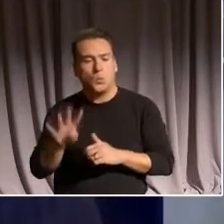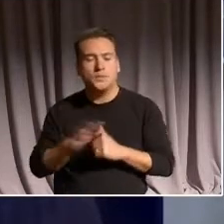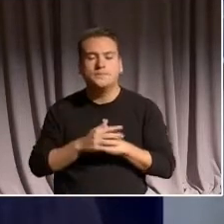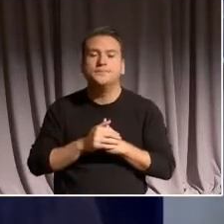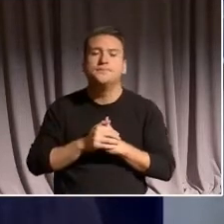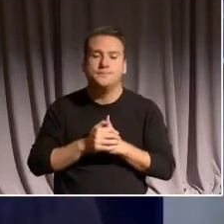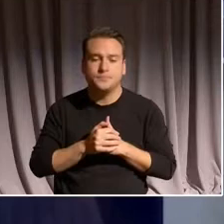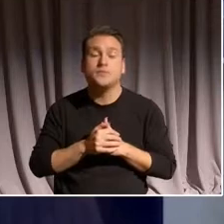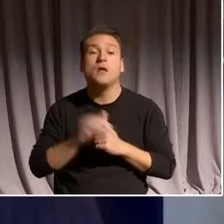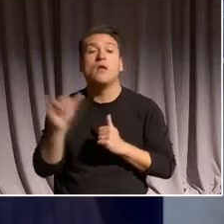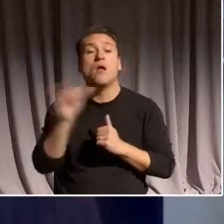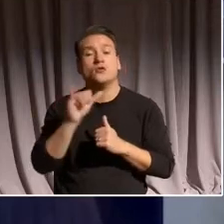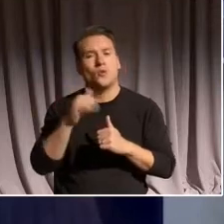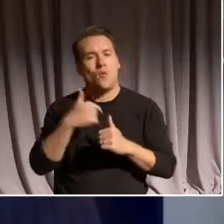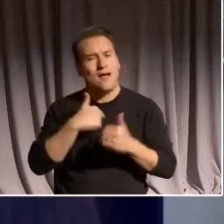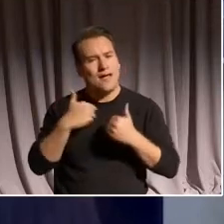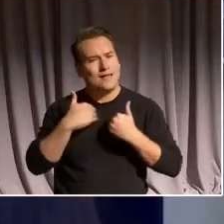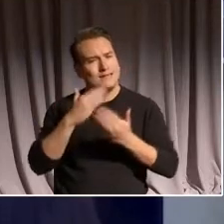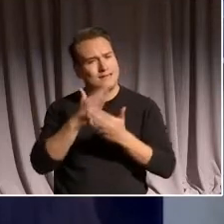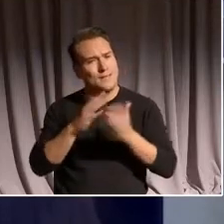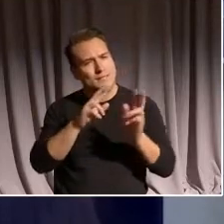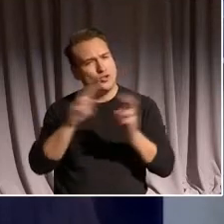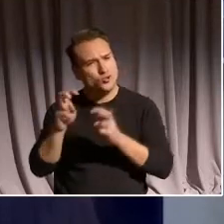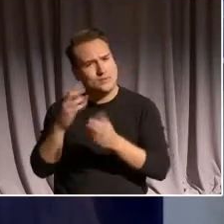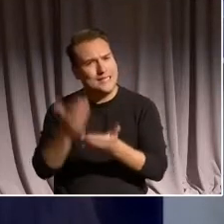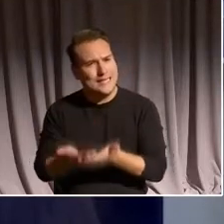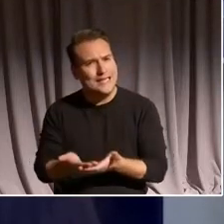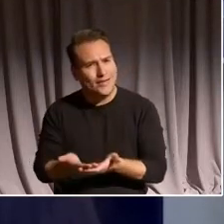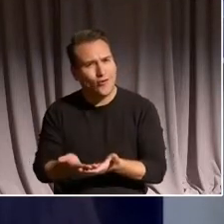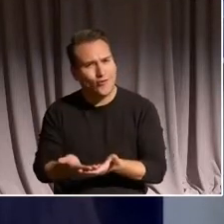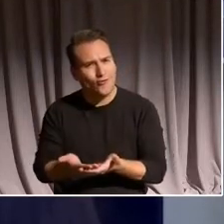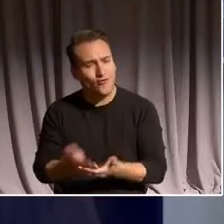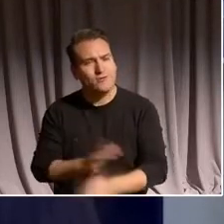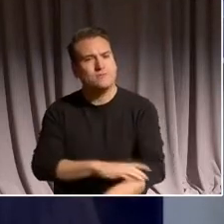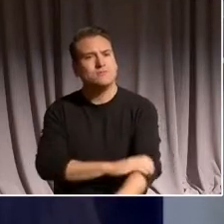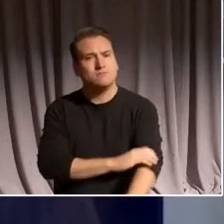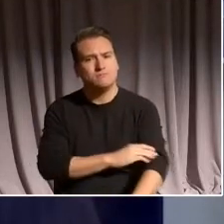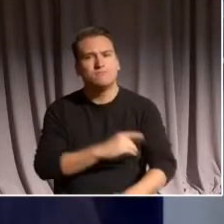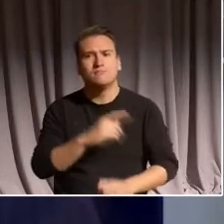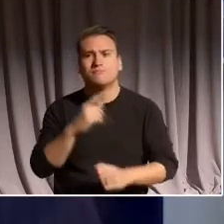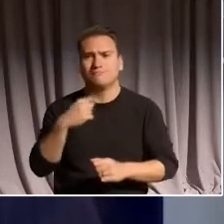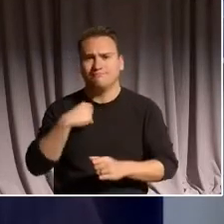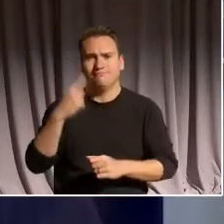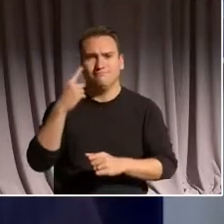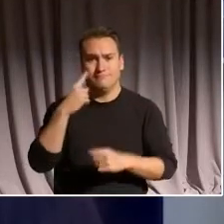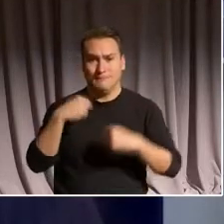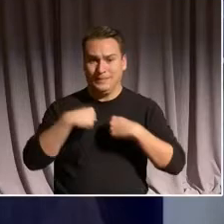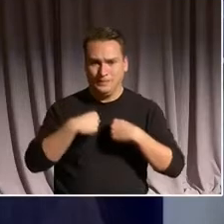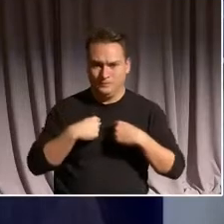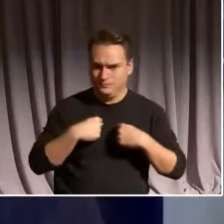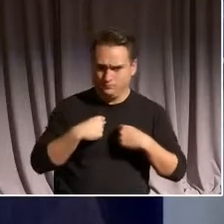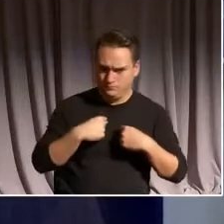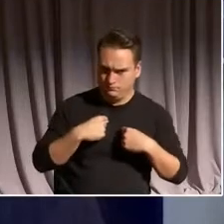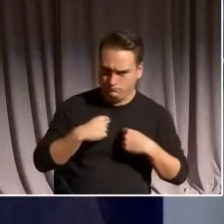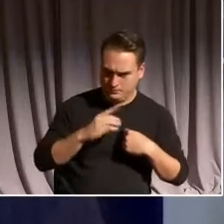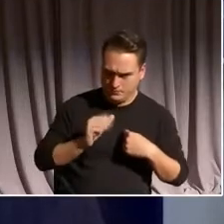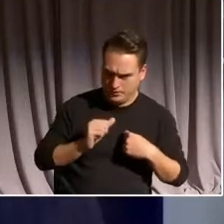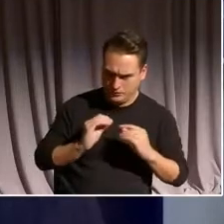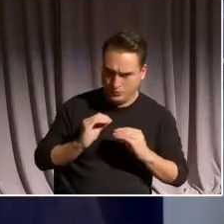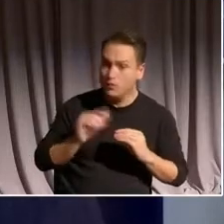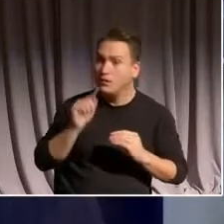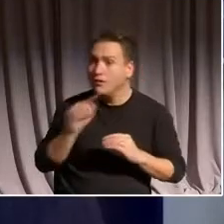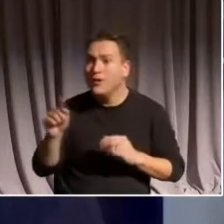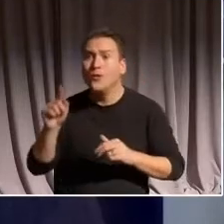And also, I had some issues getting here. And I thought, how did the people that had disabilities that are here today, how did